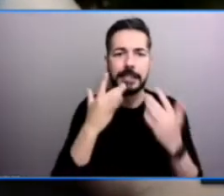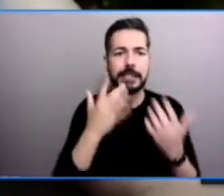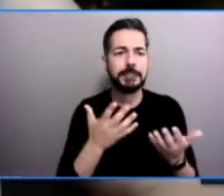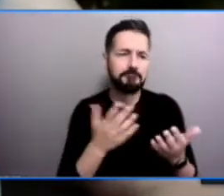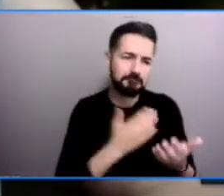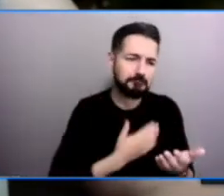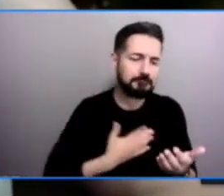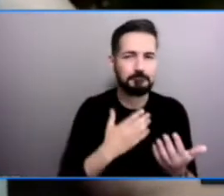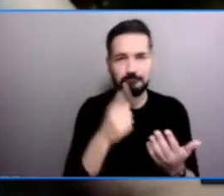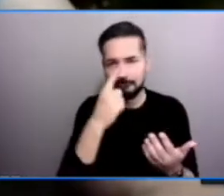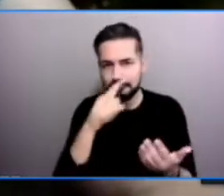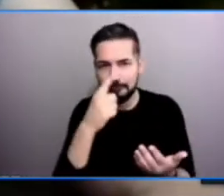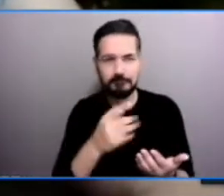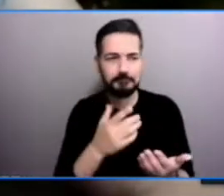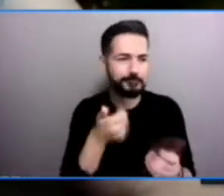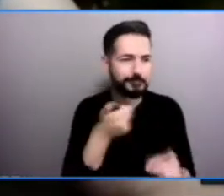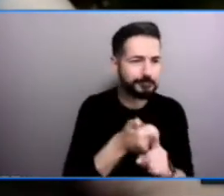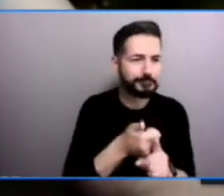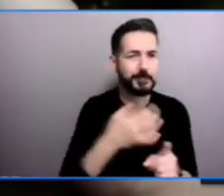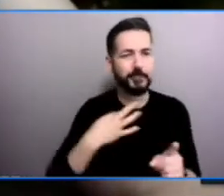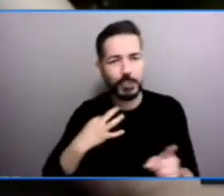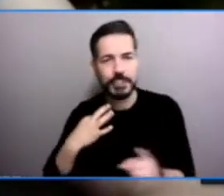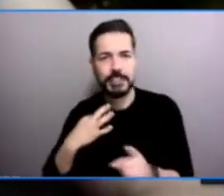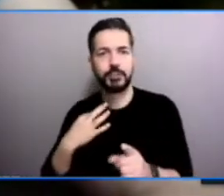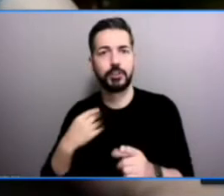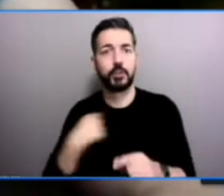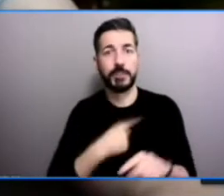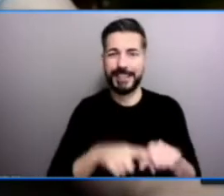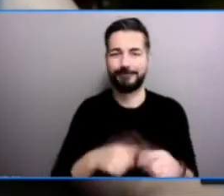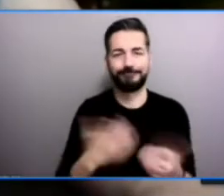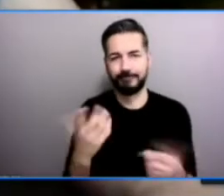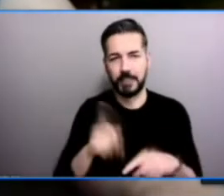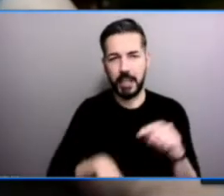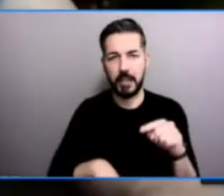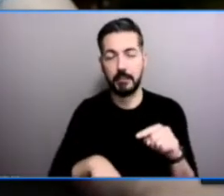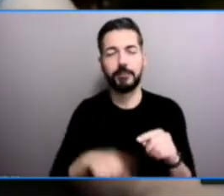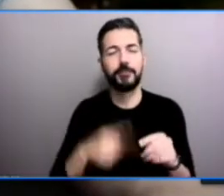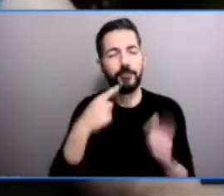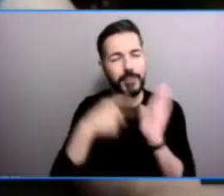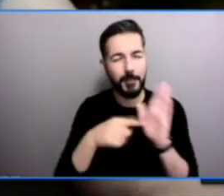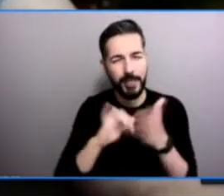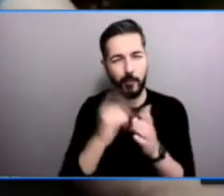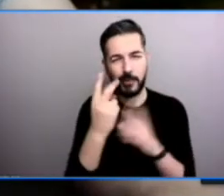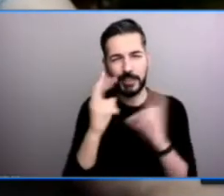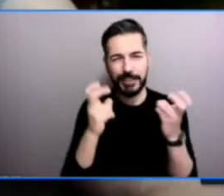but it's possible to win. So I think just hoping for that.